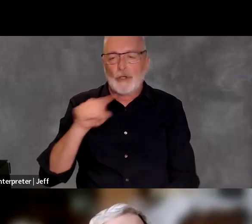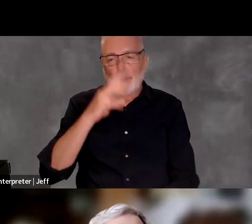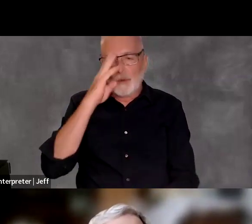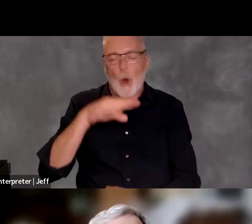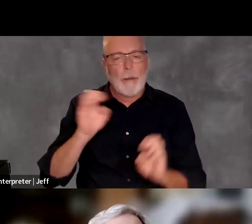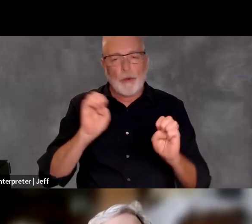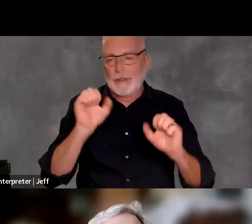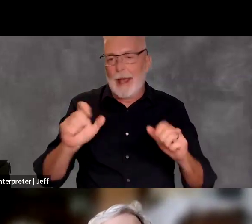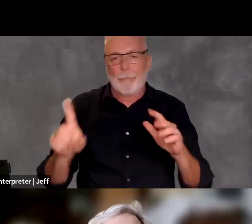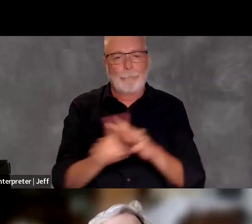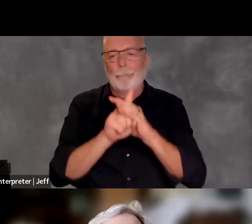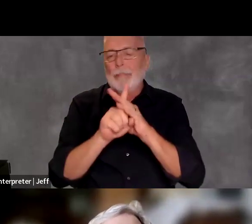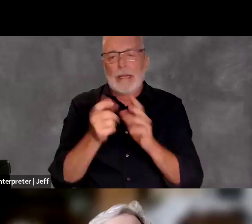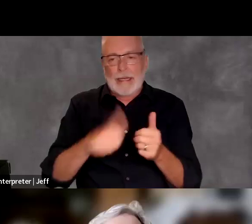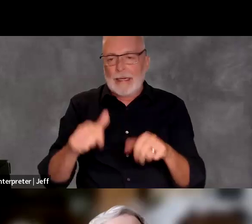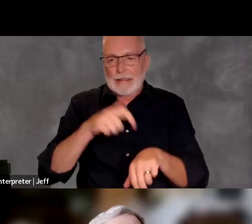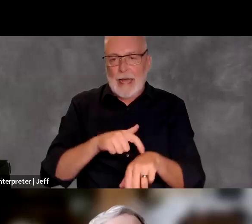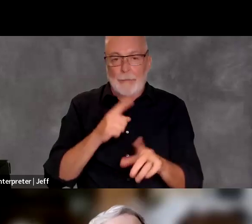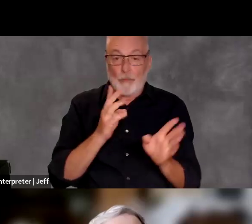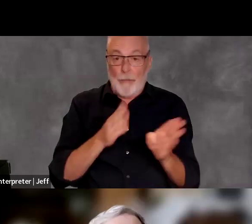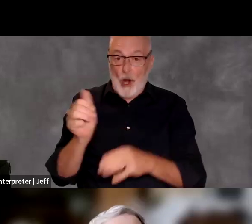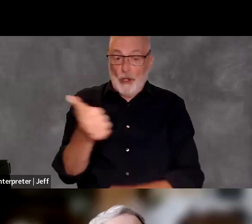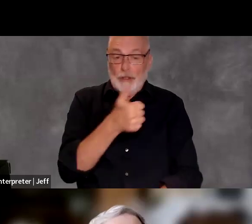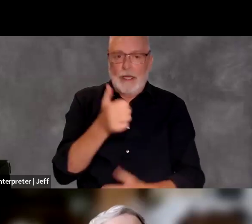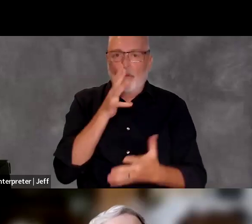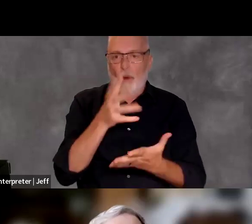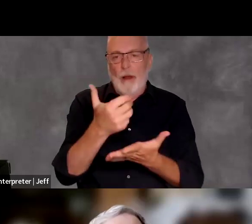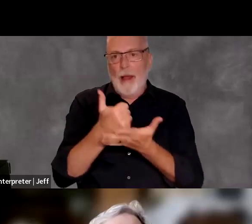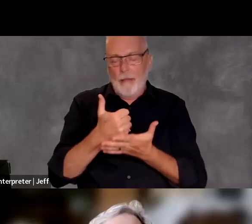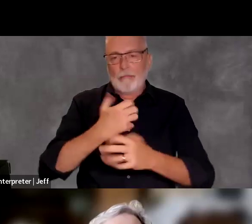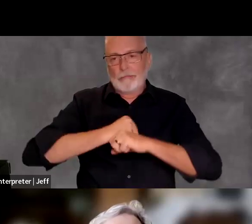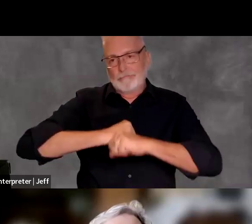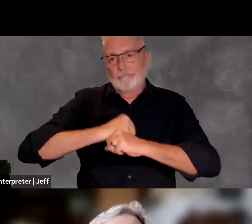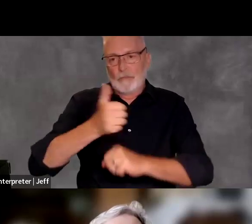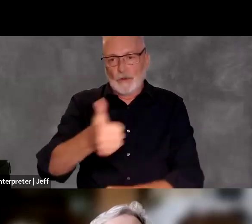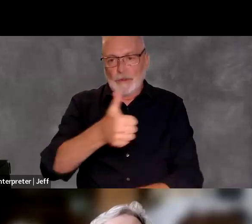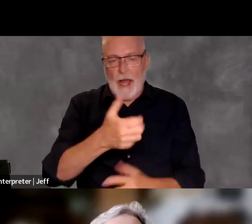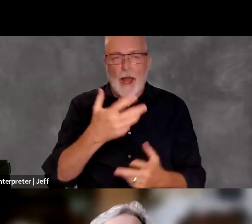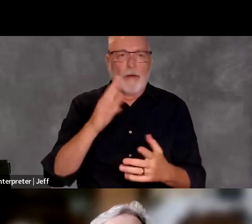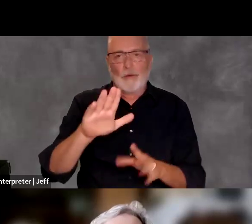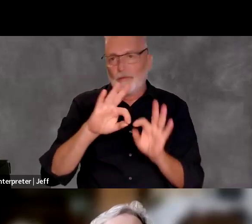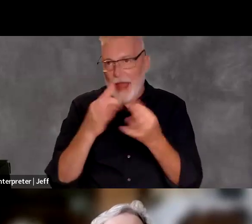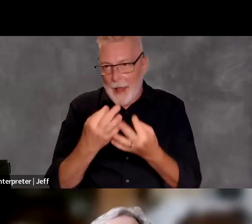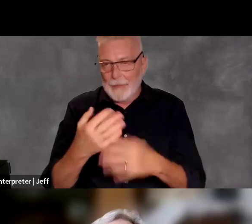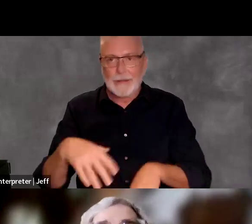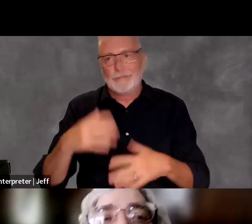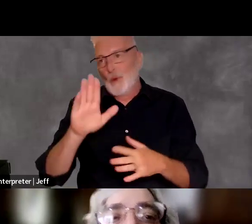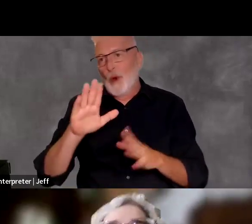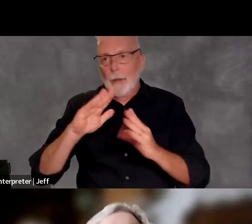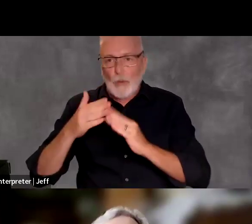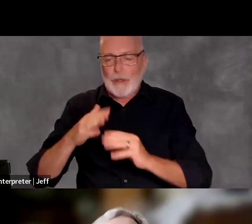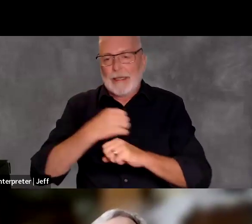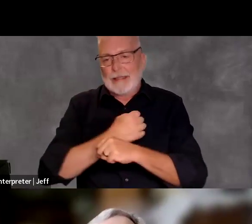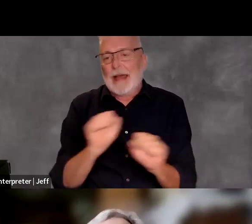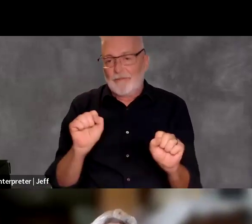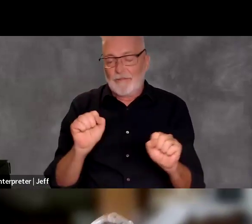happen at any time, and being prepared can make a significant difference in keeping ourselves and our families and our communities safe. So today's session will